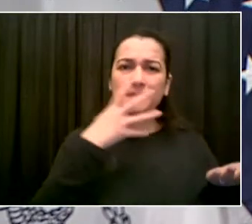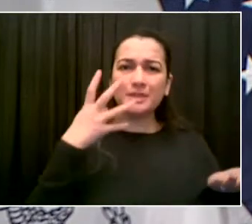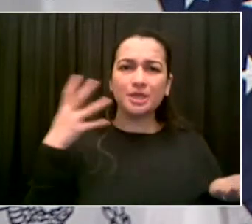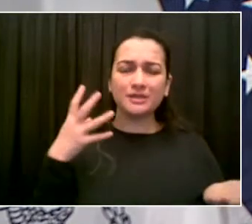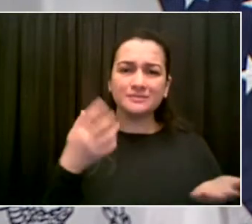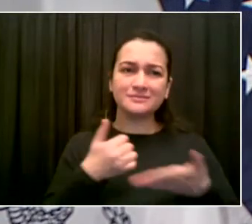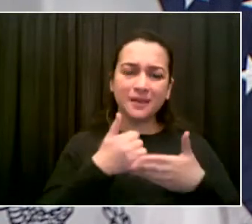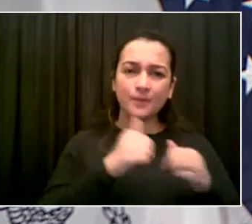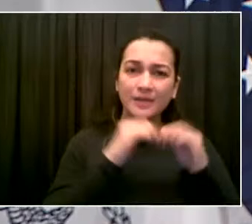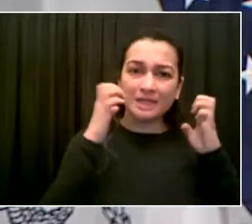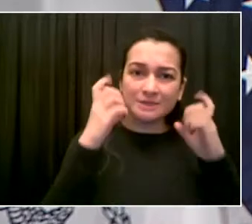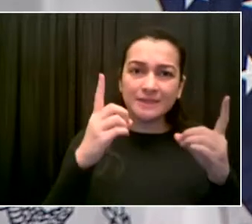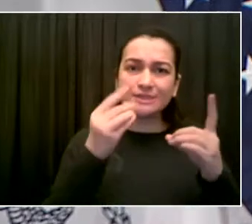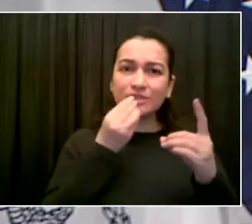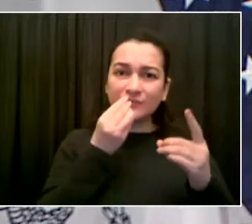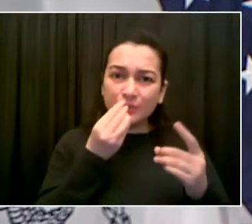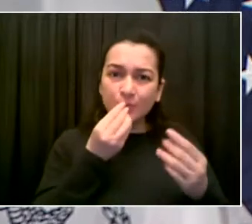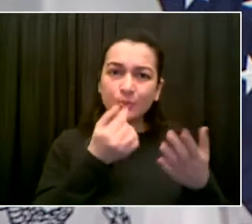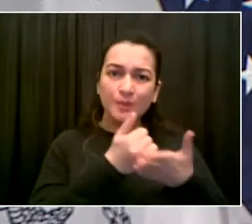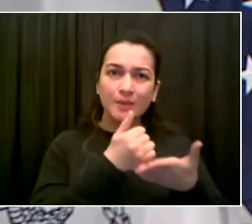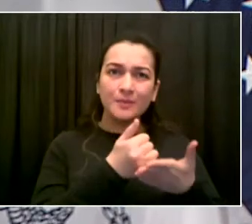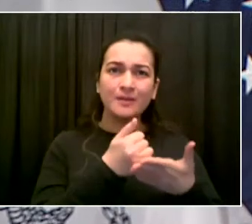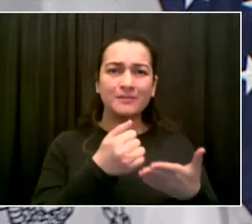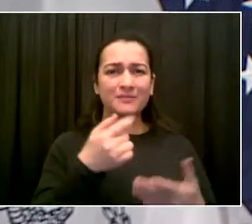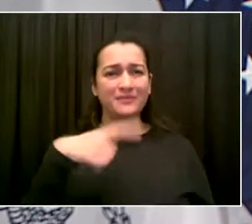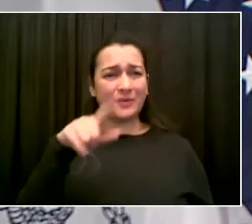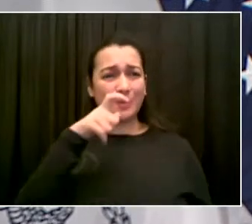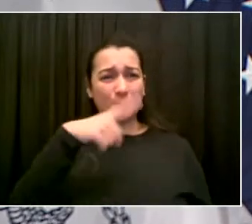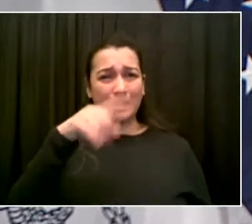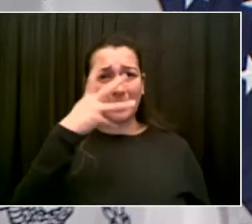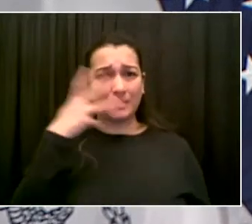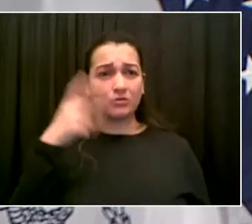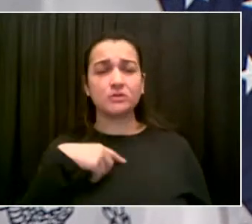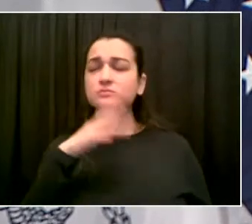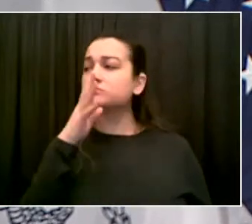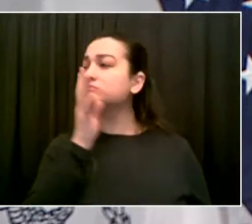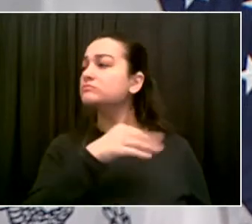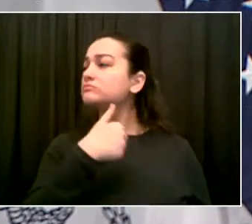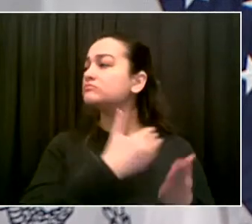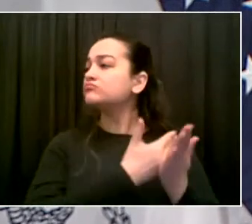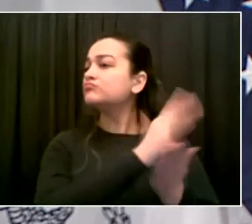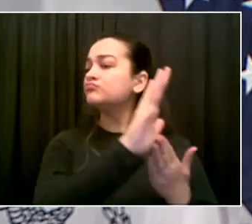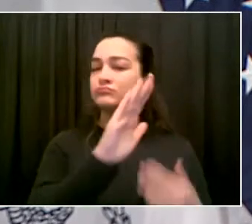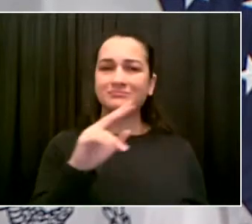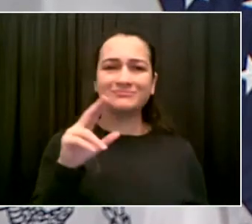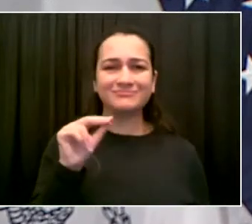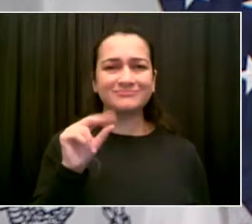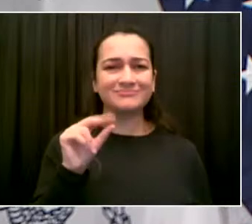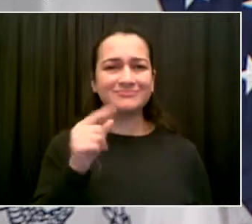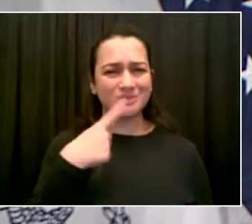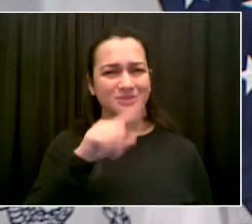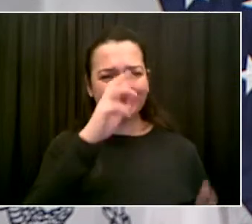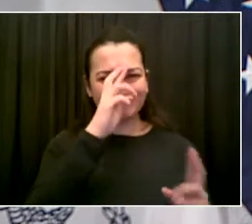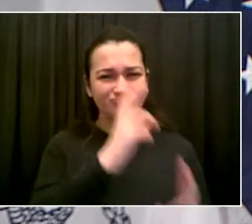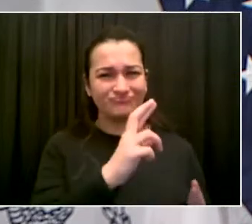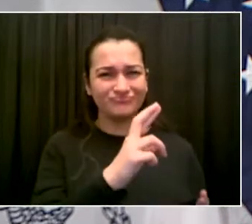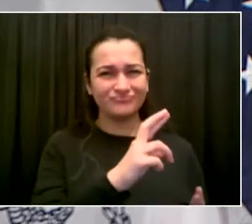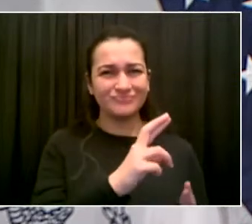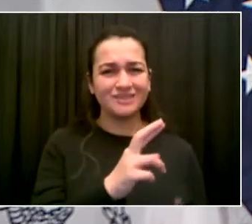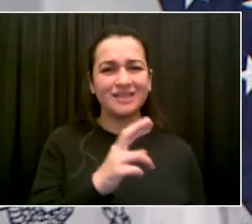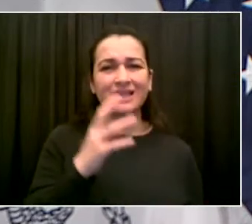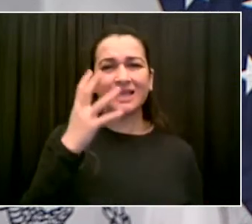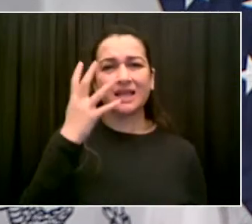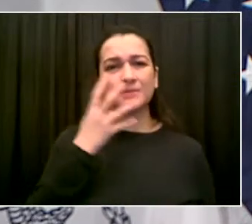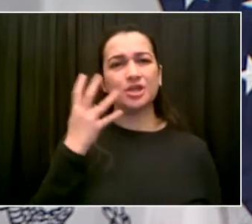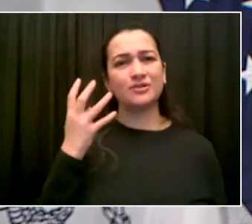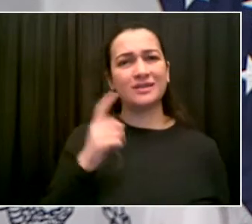is important to do because these are families, these are human beings who are part of our communities, part of our life, part of our economy. They've been suffering